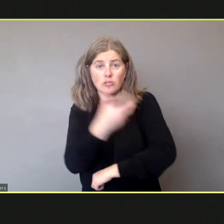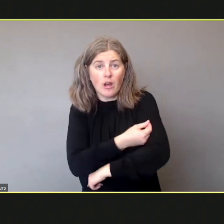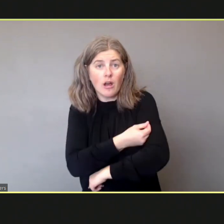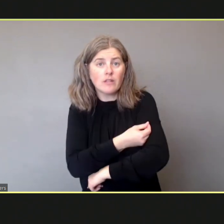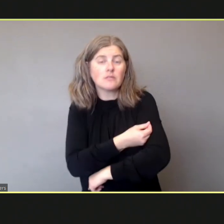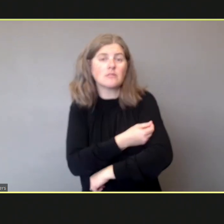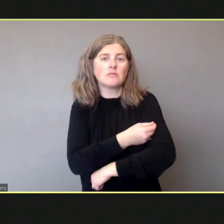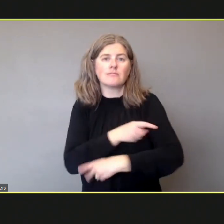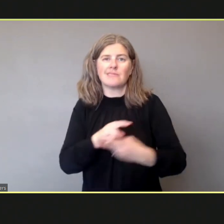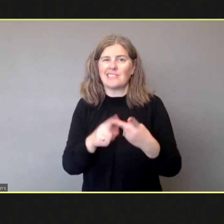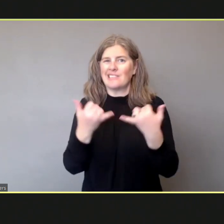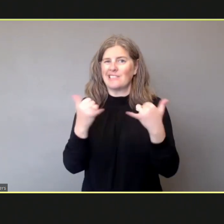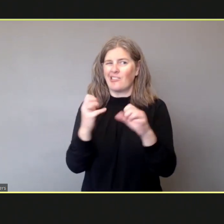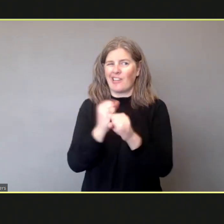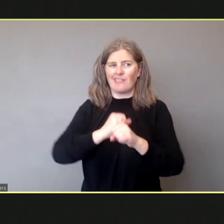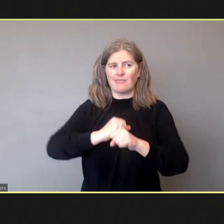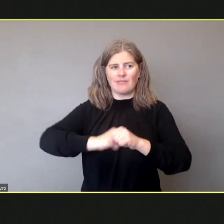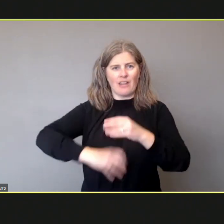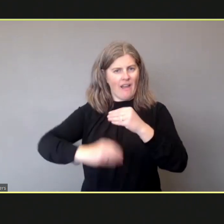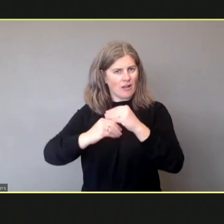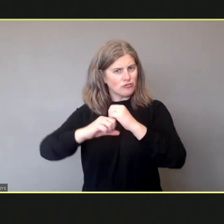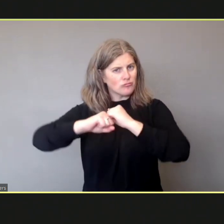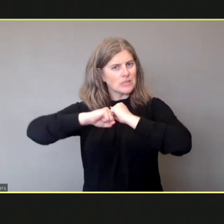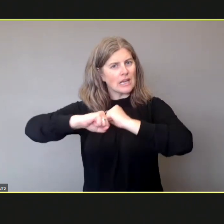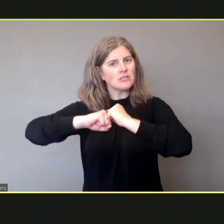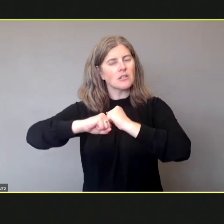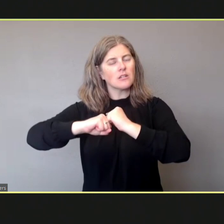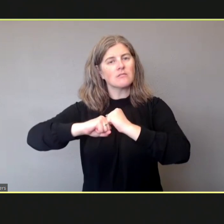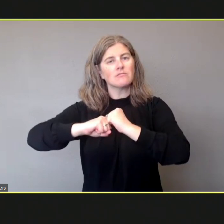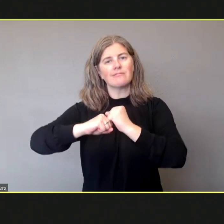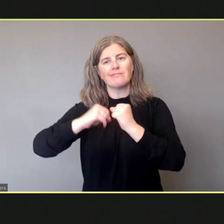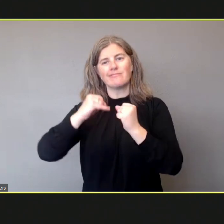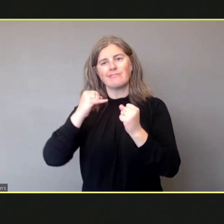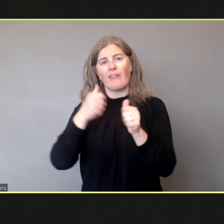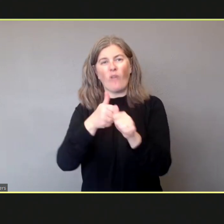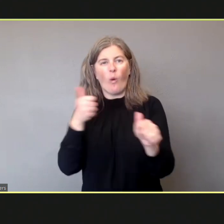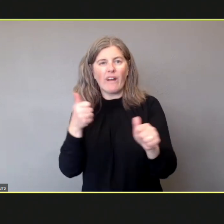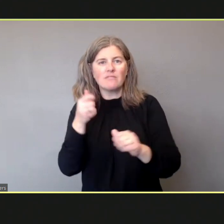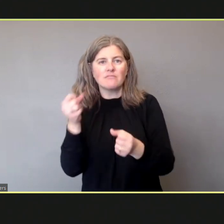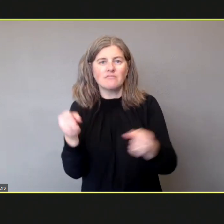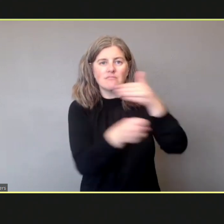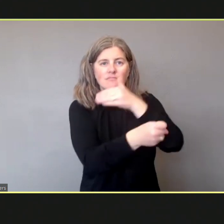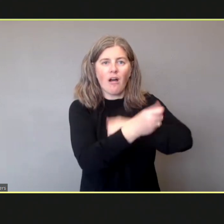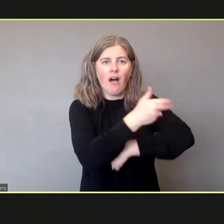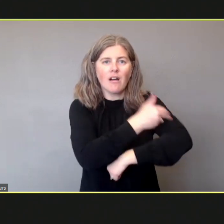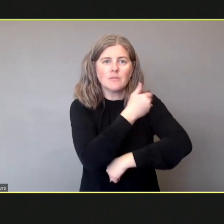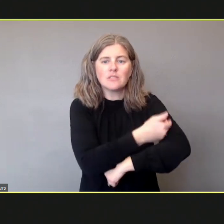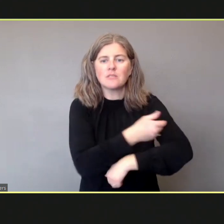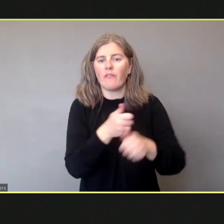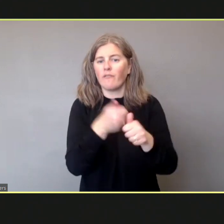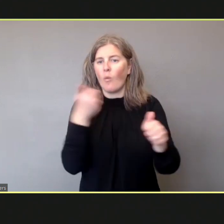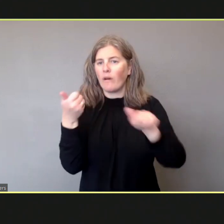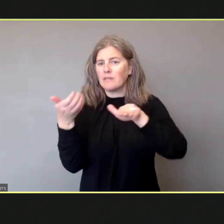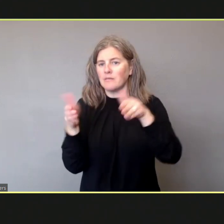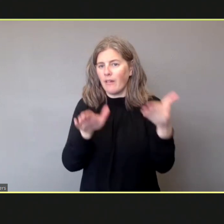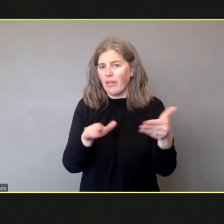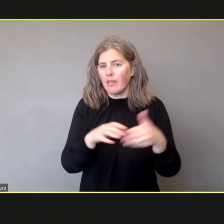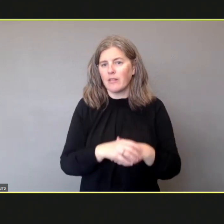get extra protection from hospitalizations and deaths.